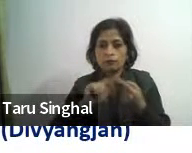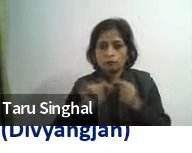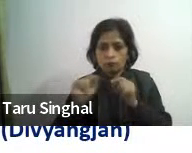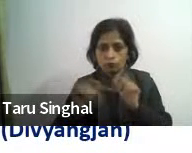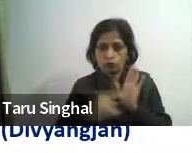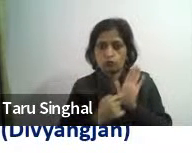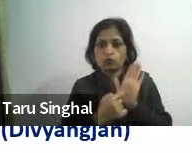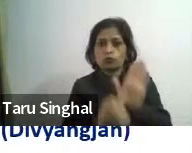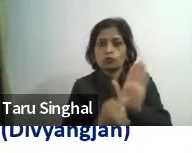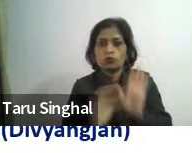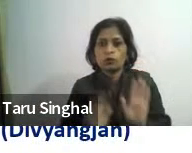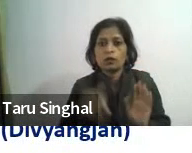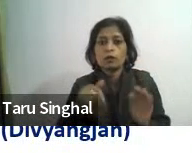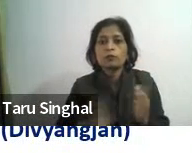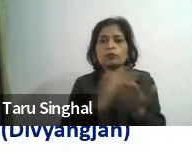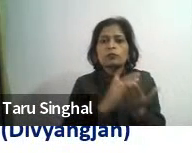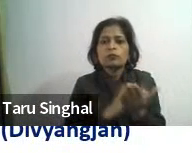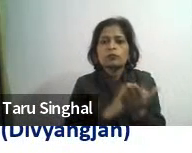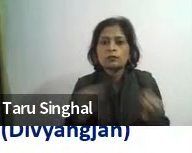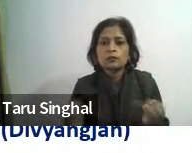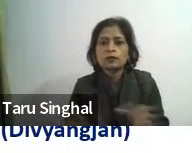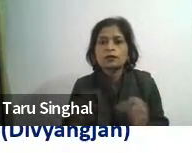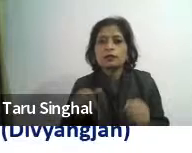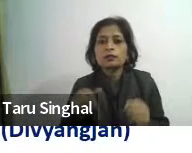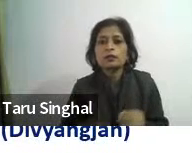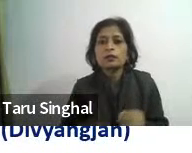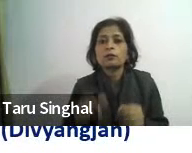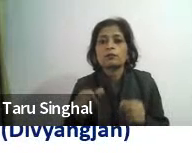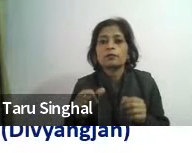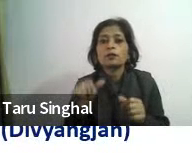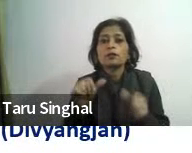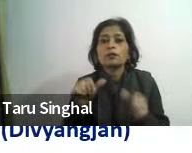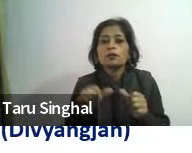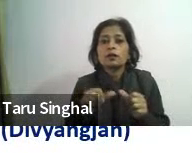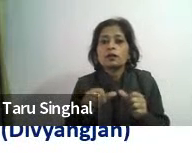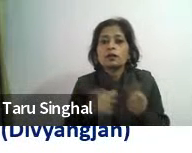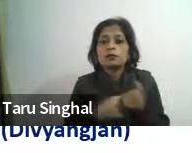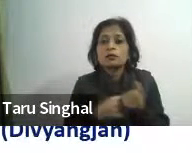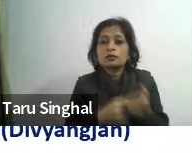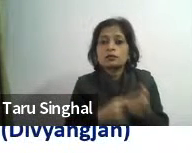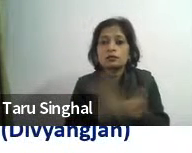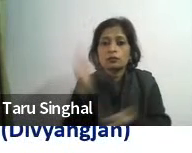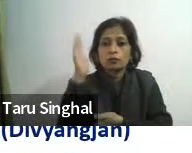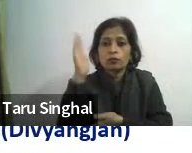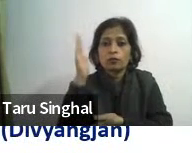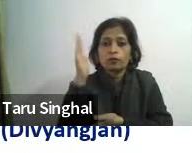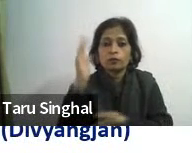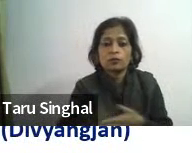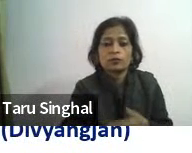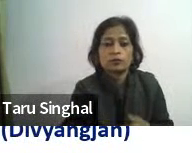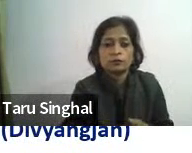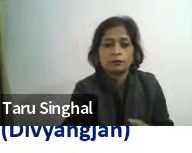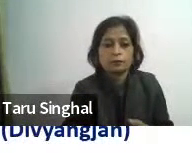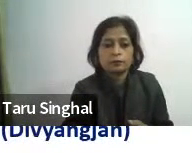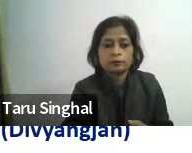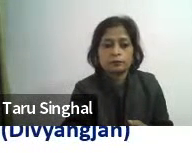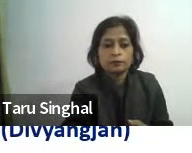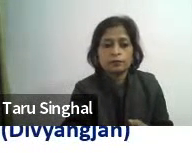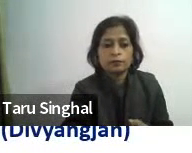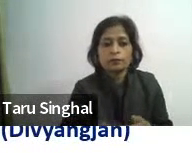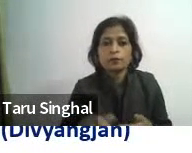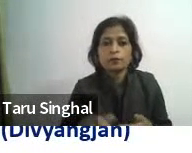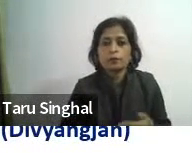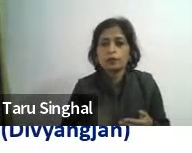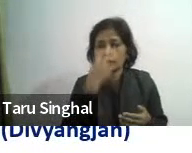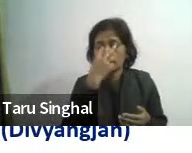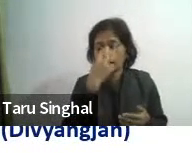I invite Dr. Pankaj Kumar, Assistant Professor, National Institute of Empowerment for Persons with Visual